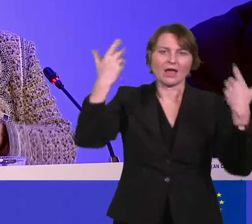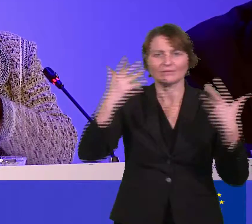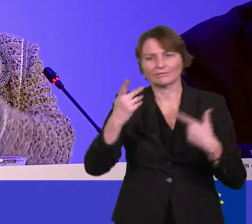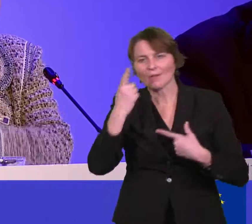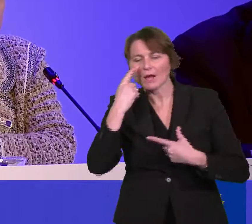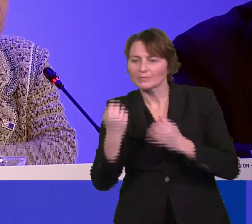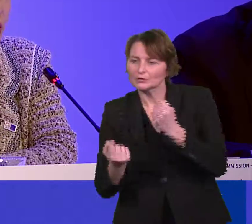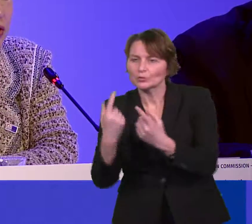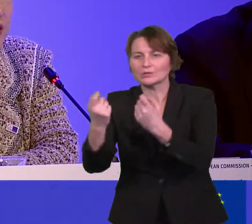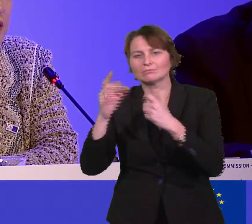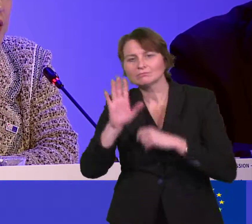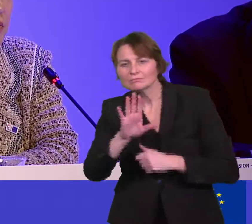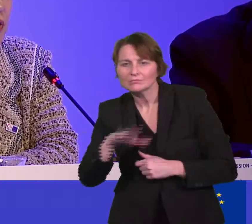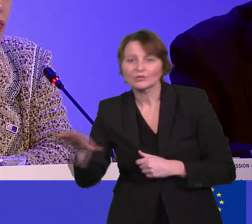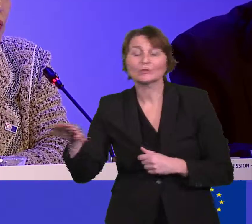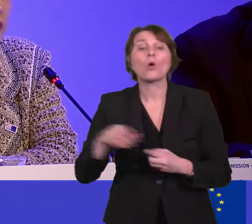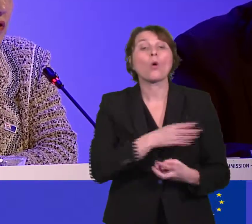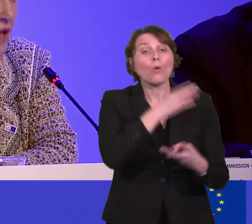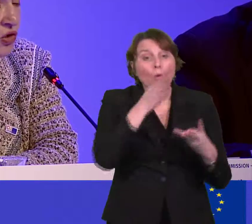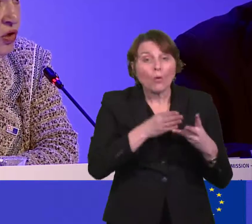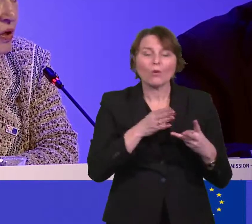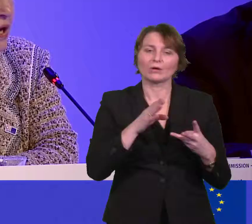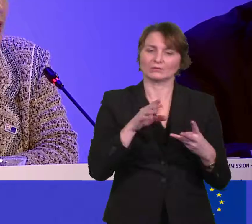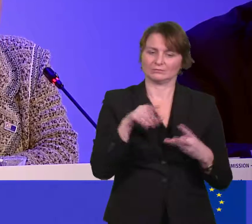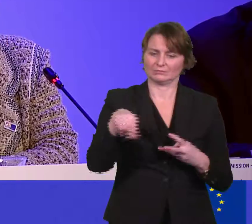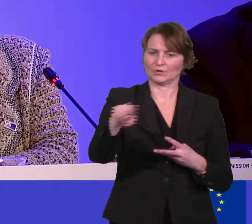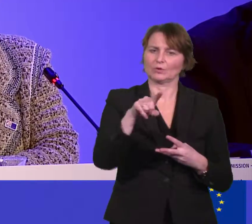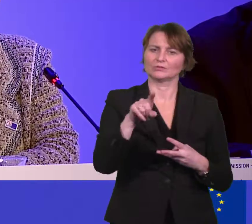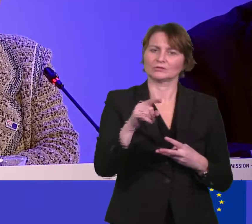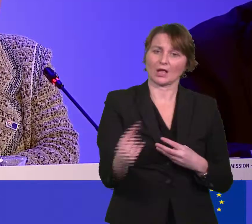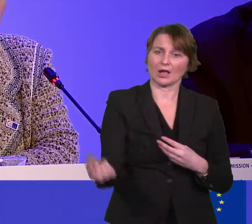children. And finally, those that are coming with the intention